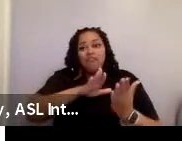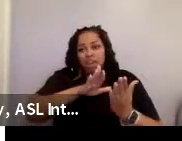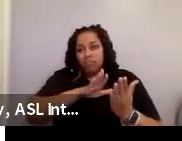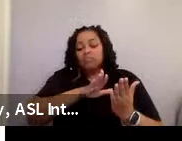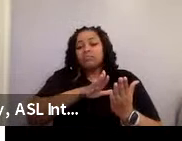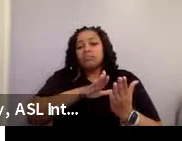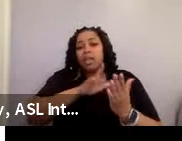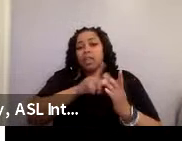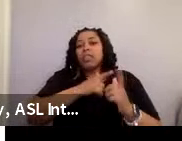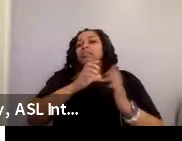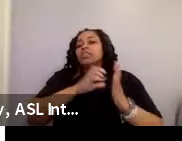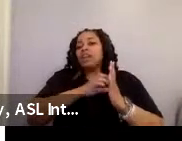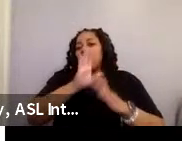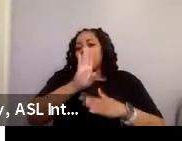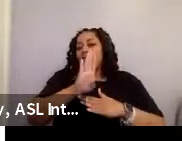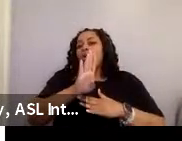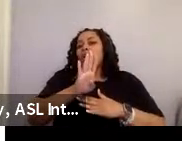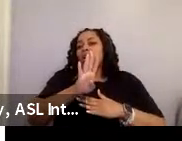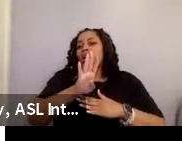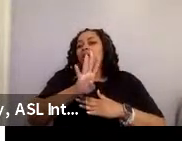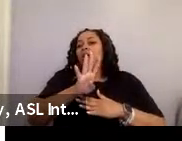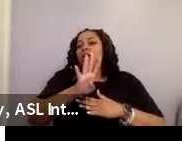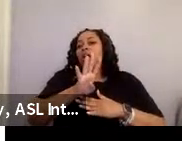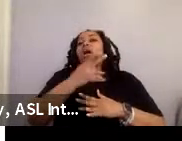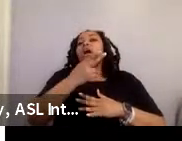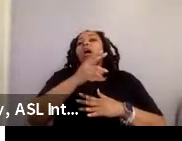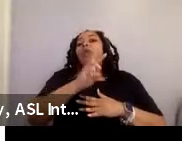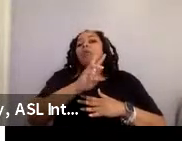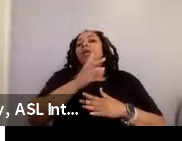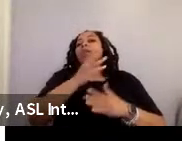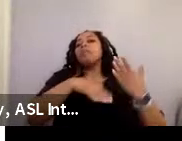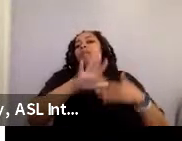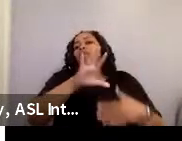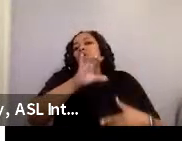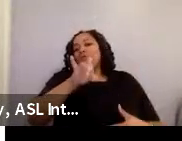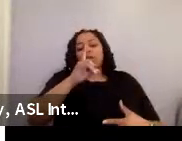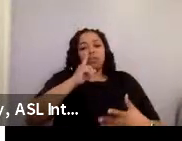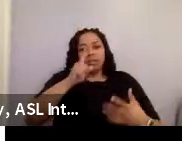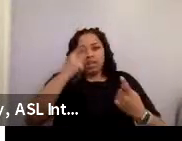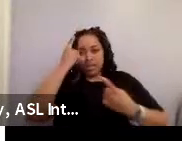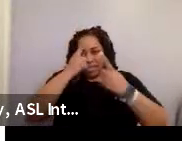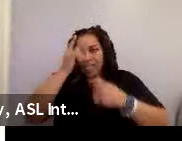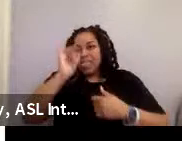Chapter 4 hardware of Section 508 will have to be considered.